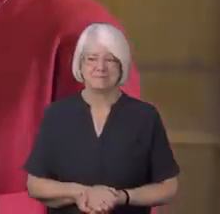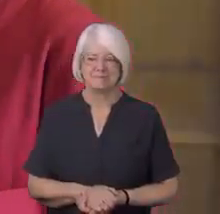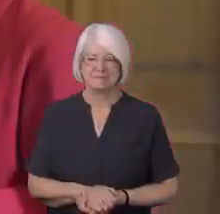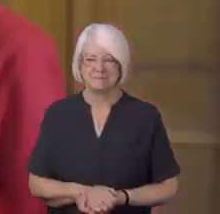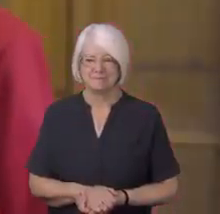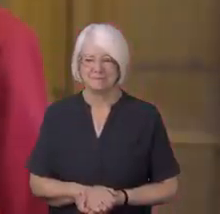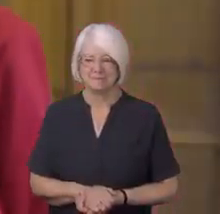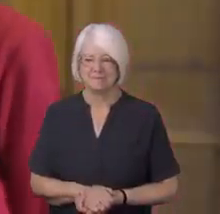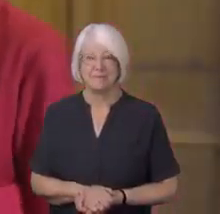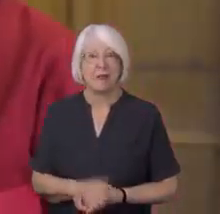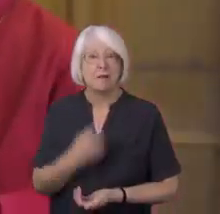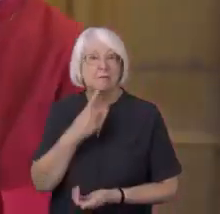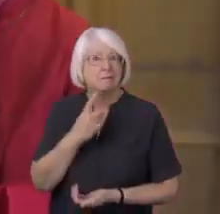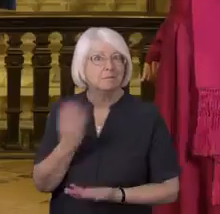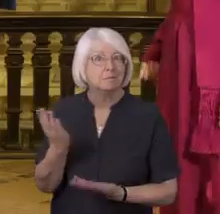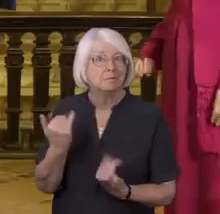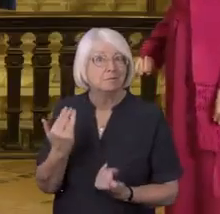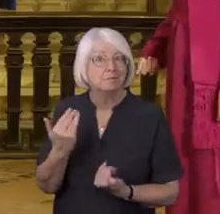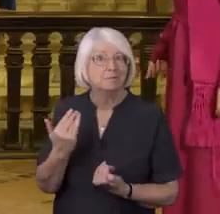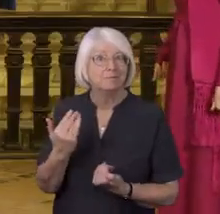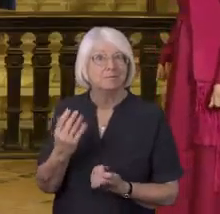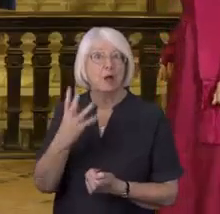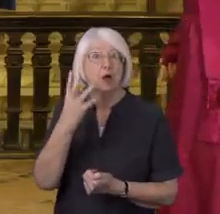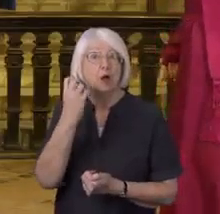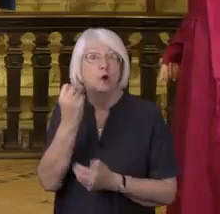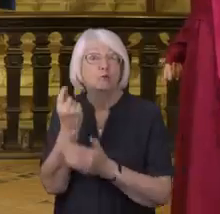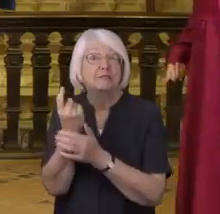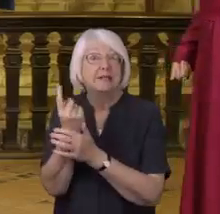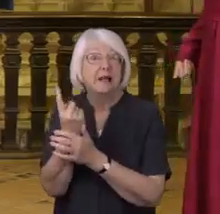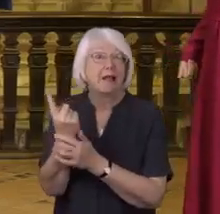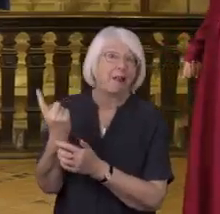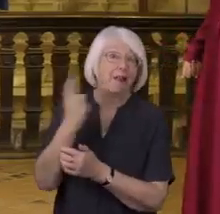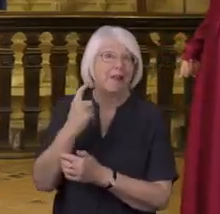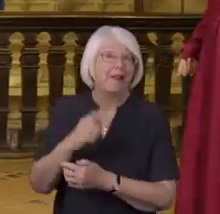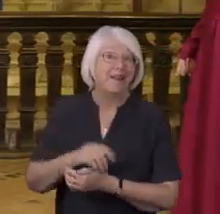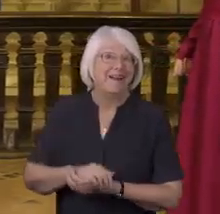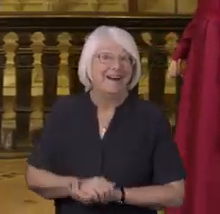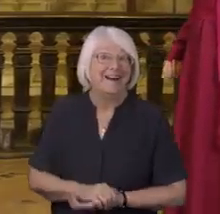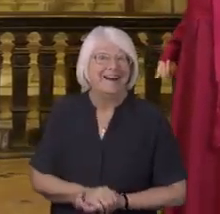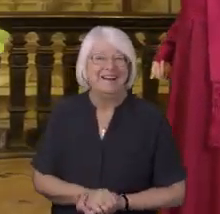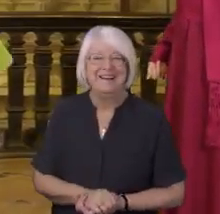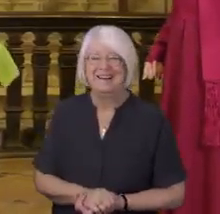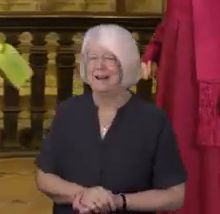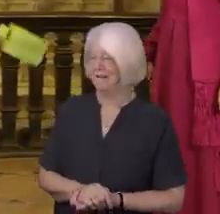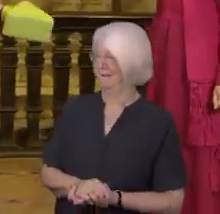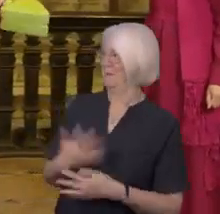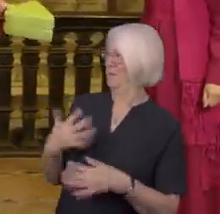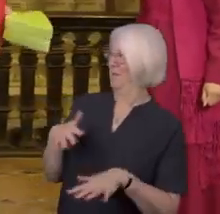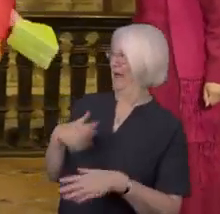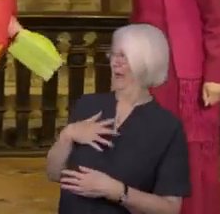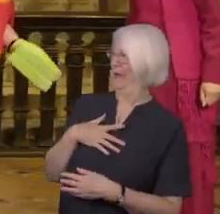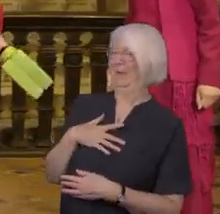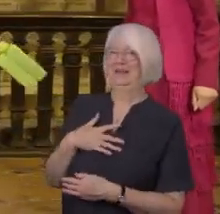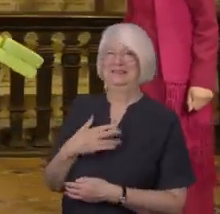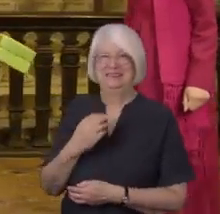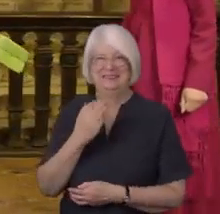Let's invite on our Christingle. Oh, look at this wonderful Christingle. Now, I'm hoping